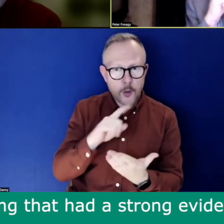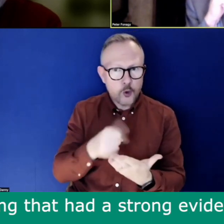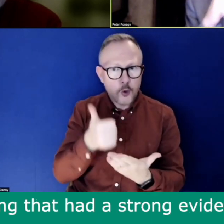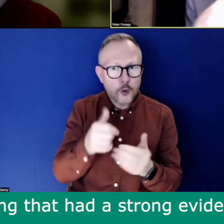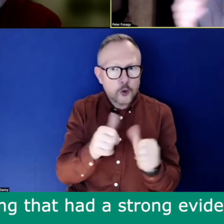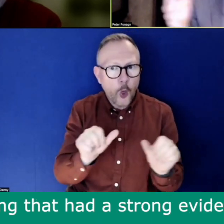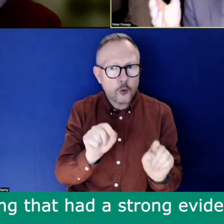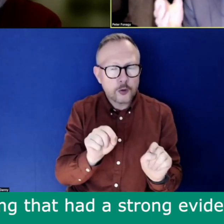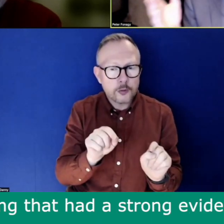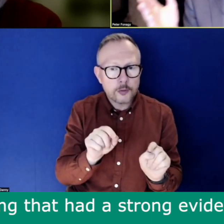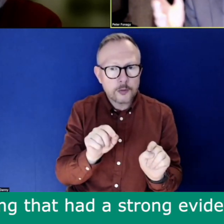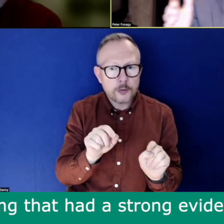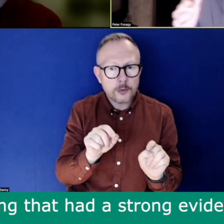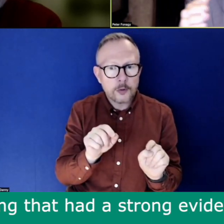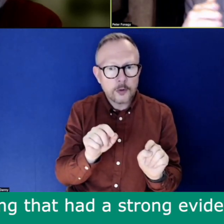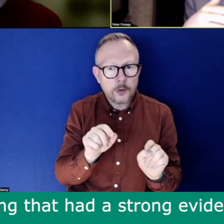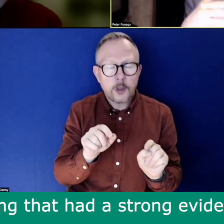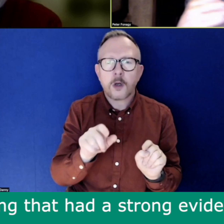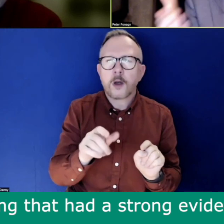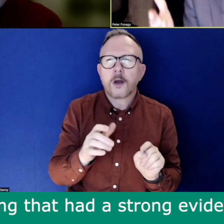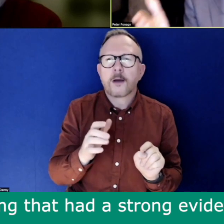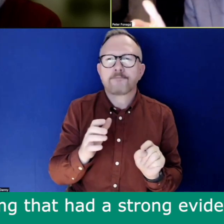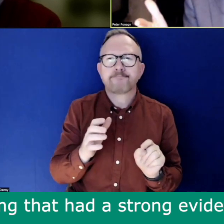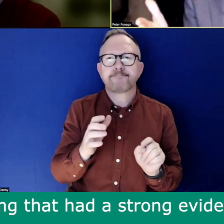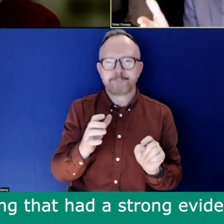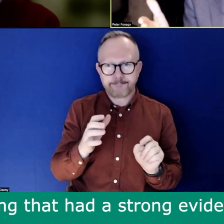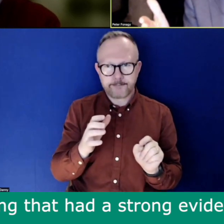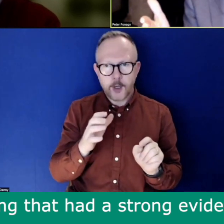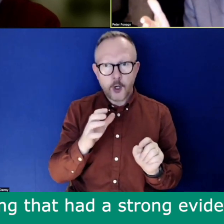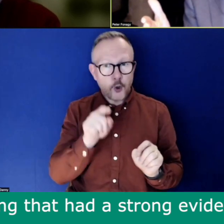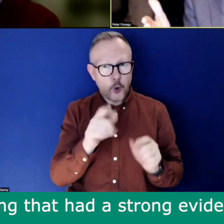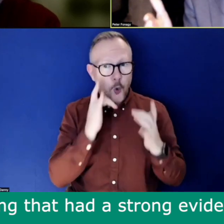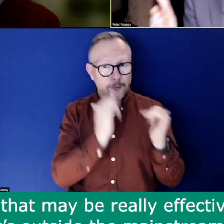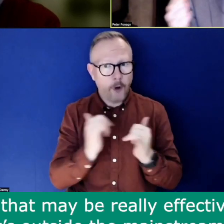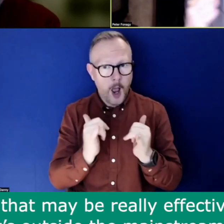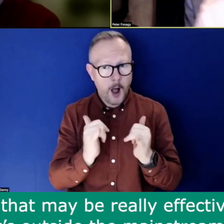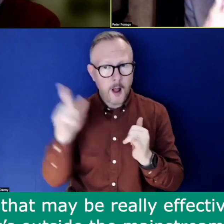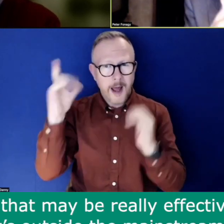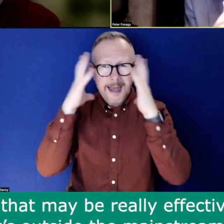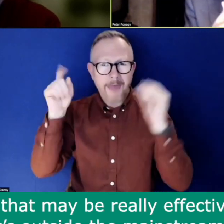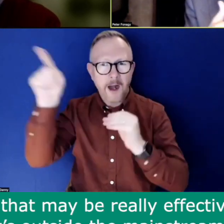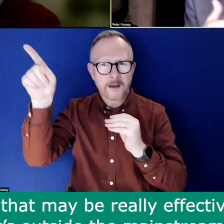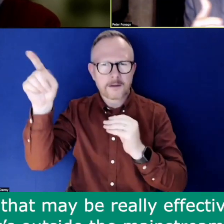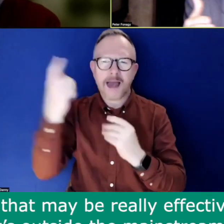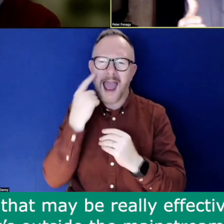trial with VIP, you took something that had a strong evidence base already. But